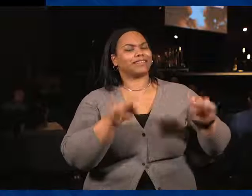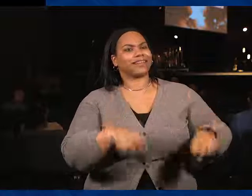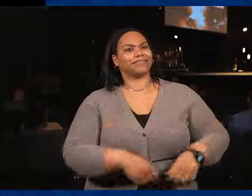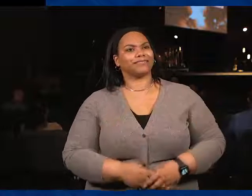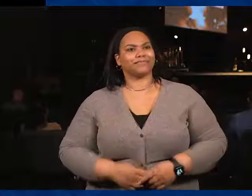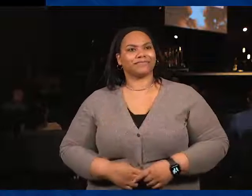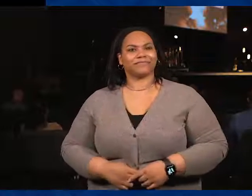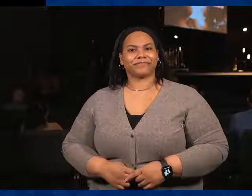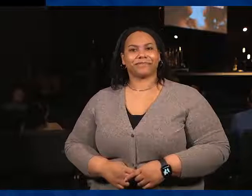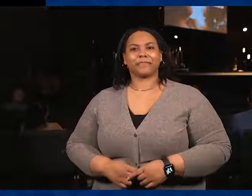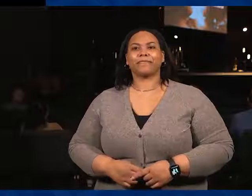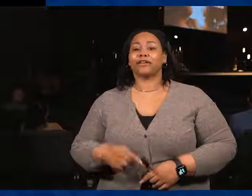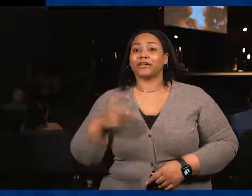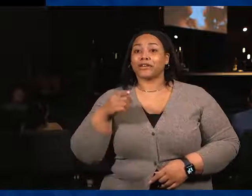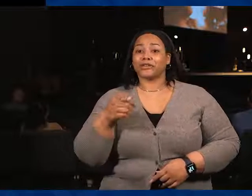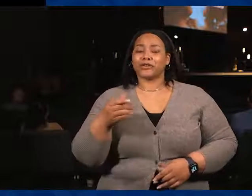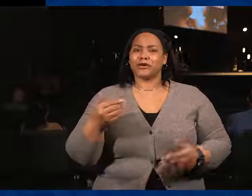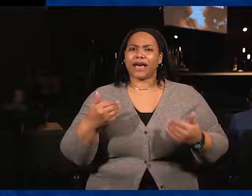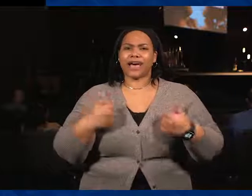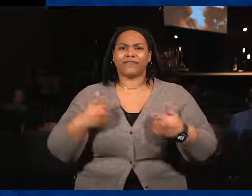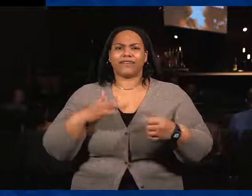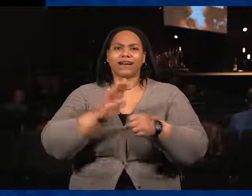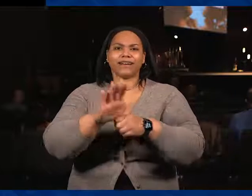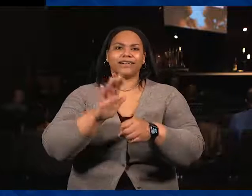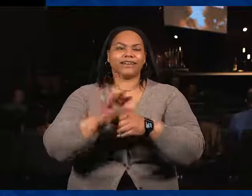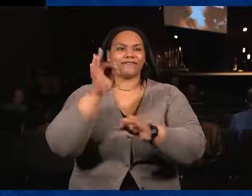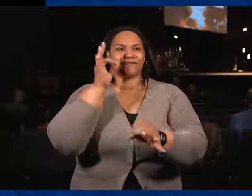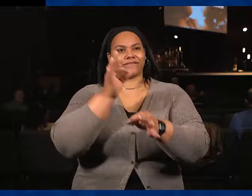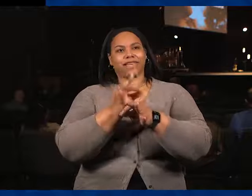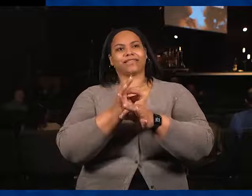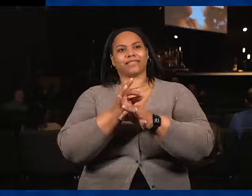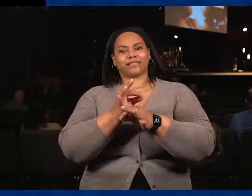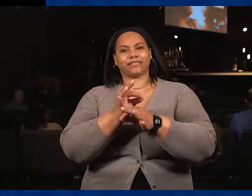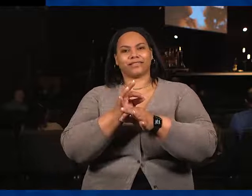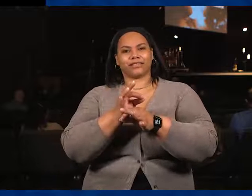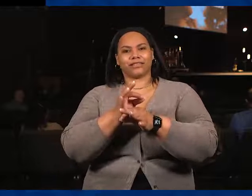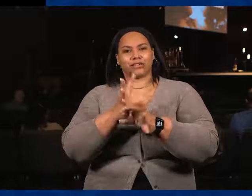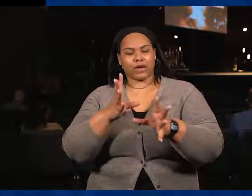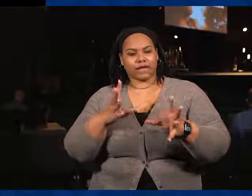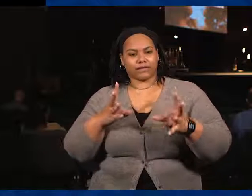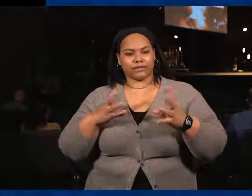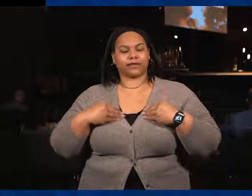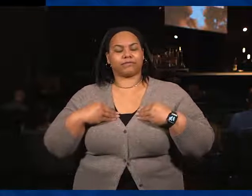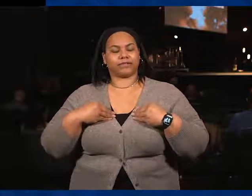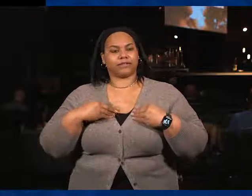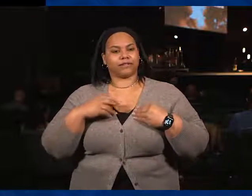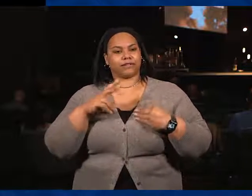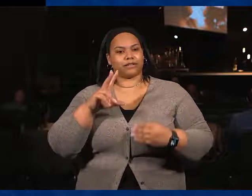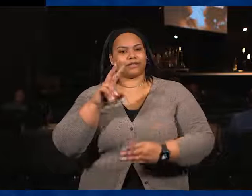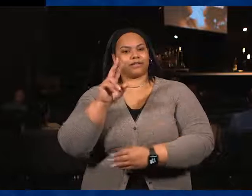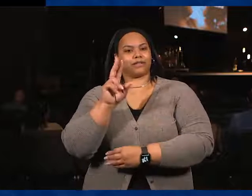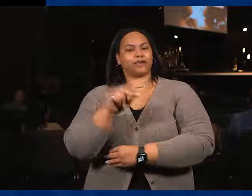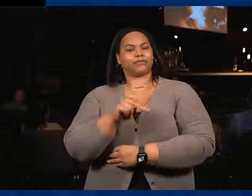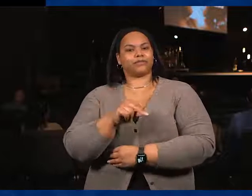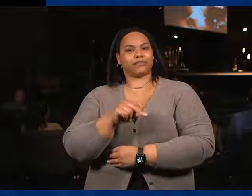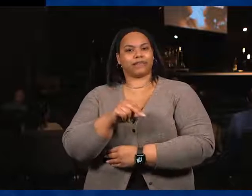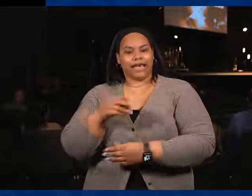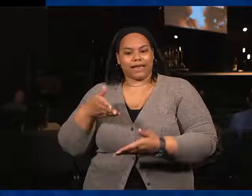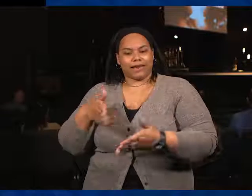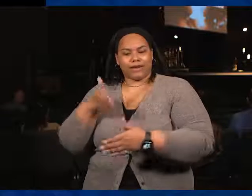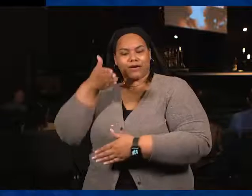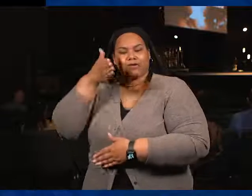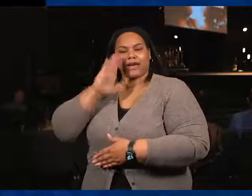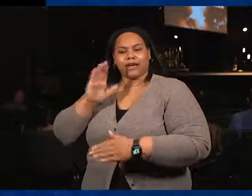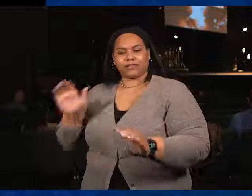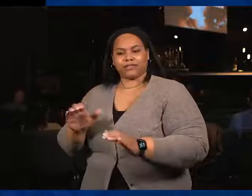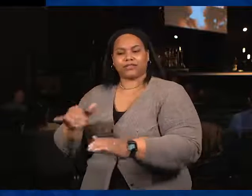Do you have enough faith to accept a no and let God do it however